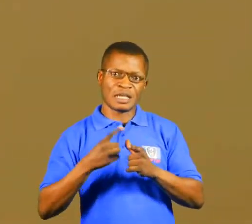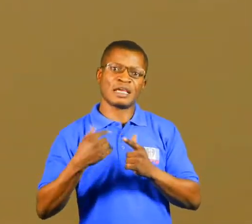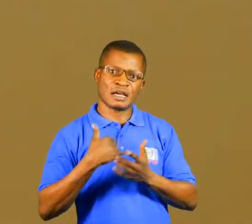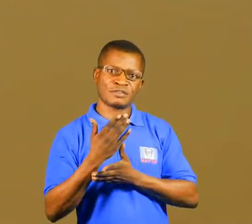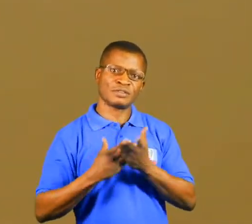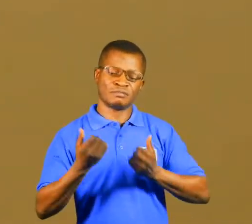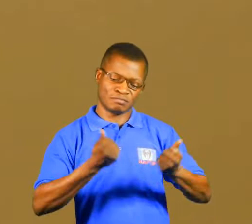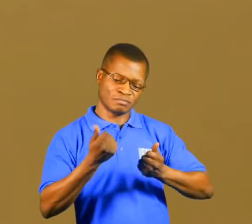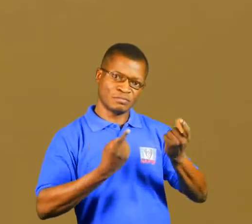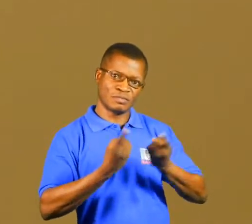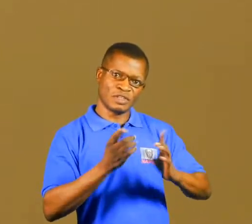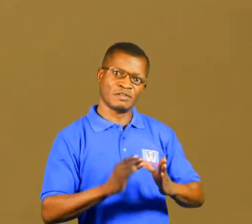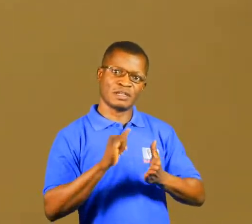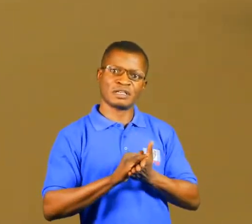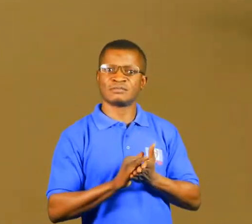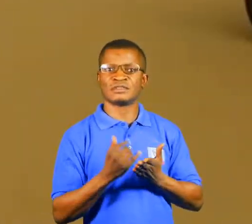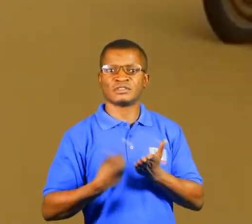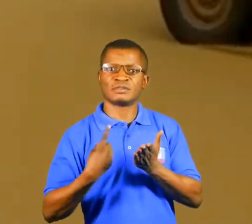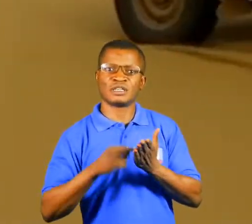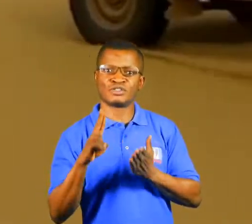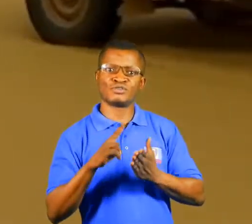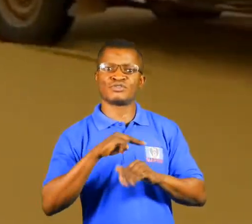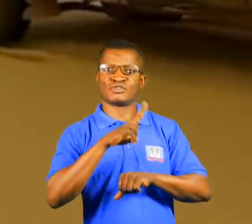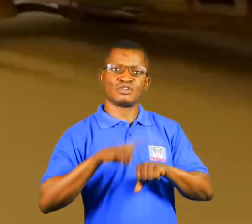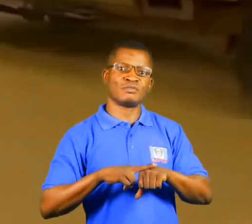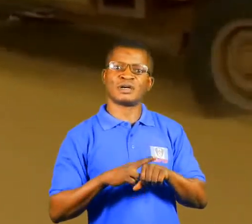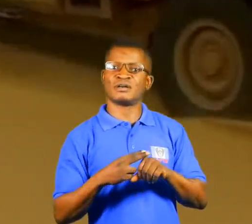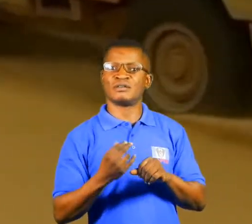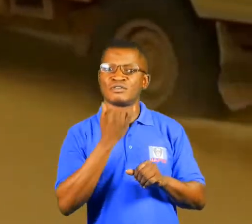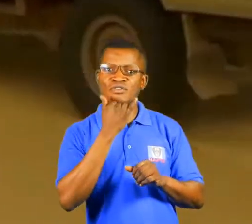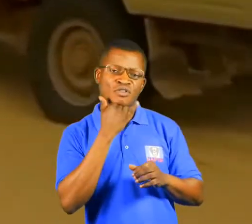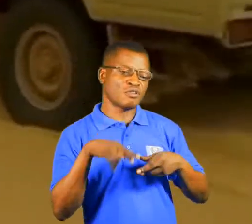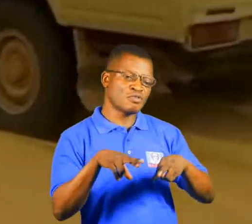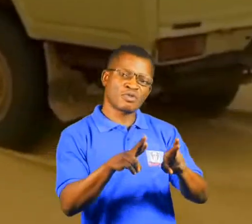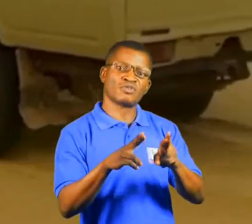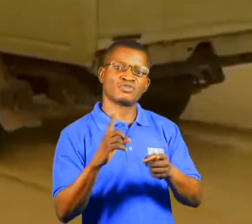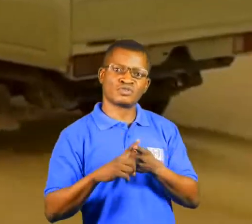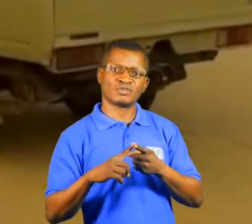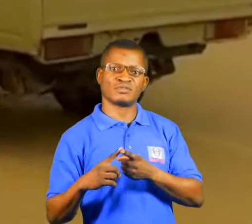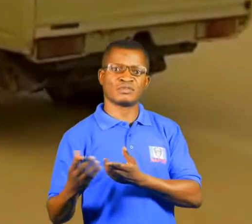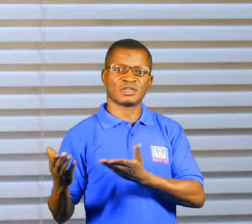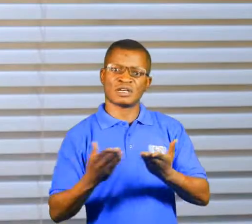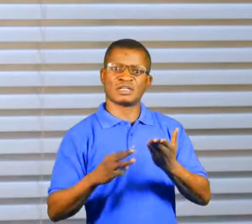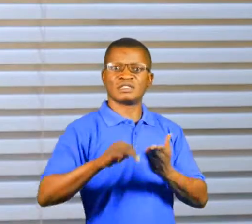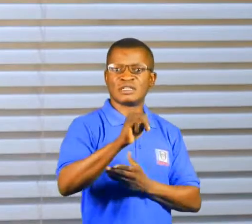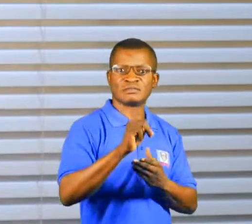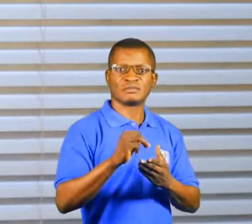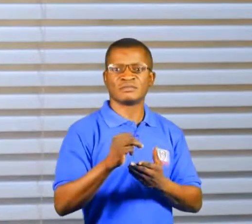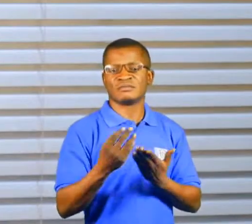the transporters are there who will transport them across the border. Sometimes they use the normal legal route, and then in some cases they